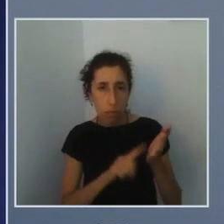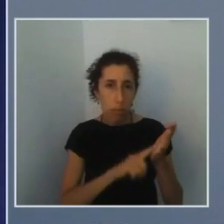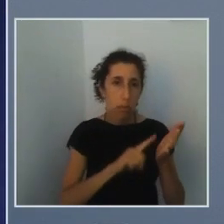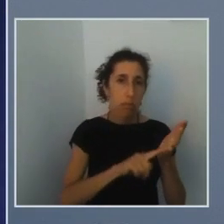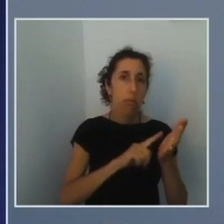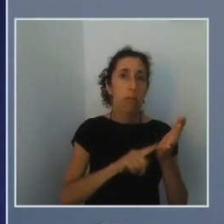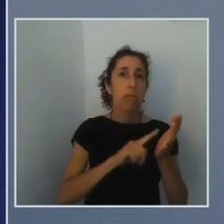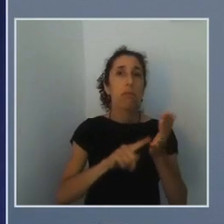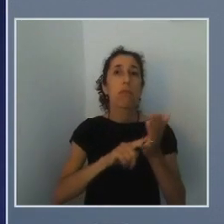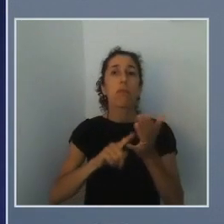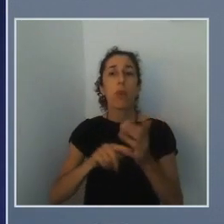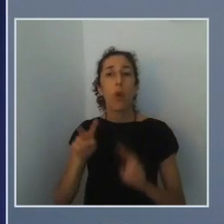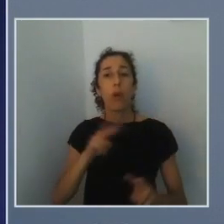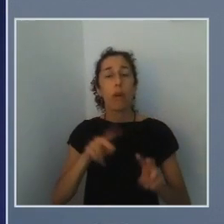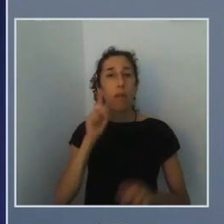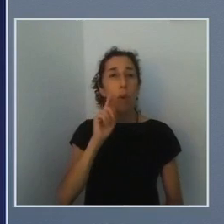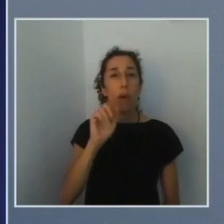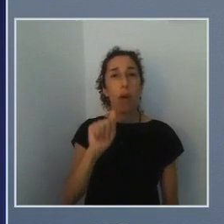by NRA leadership.